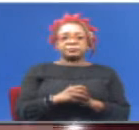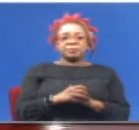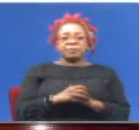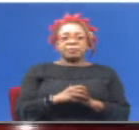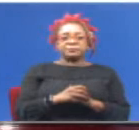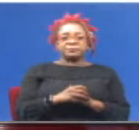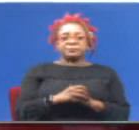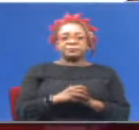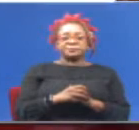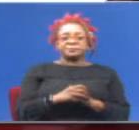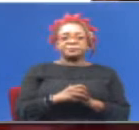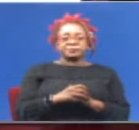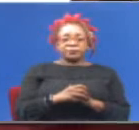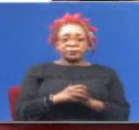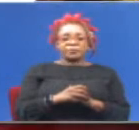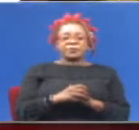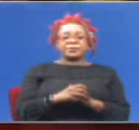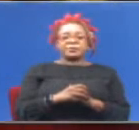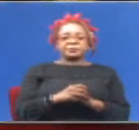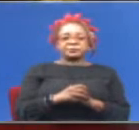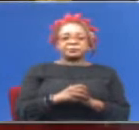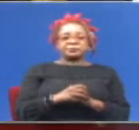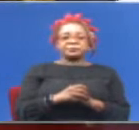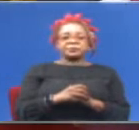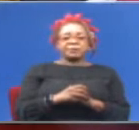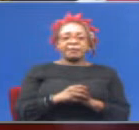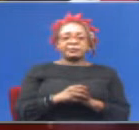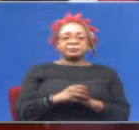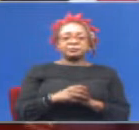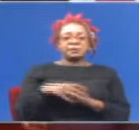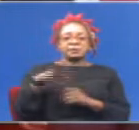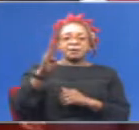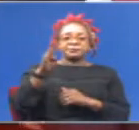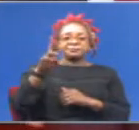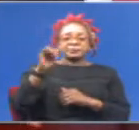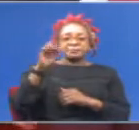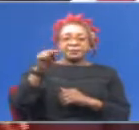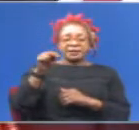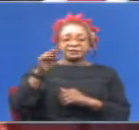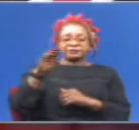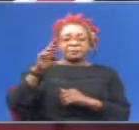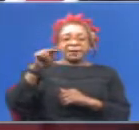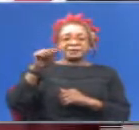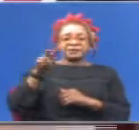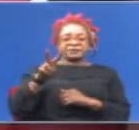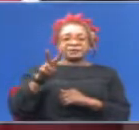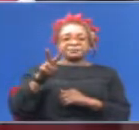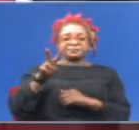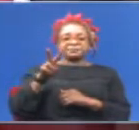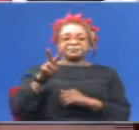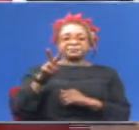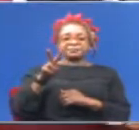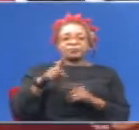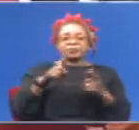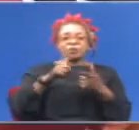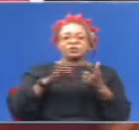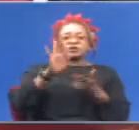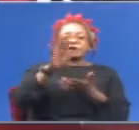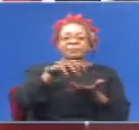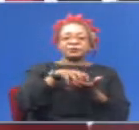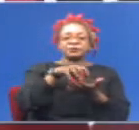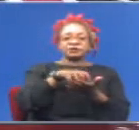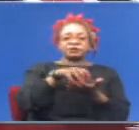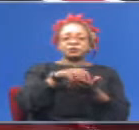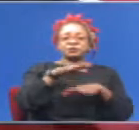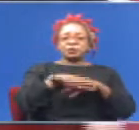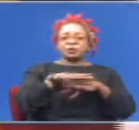They don't have. No question. Yes. No, they don't. They don't have. My name is Brian Mushiri from NTV. What is your position on